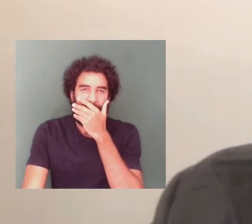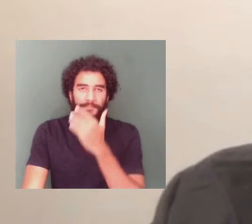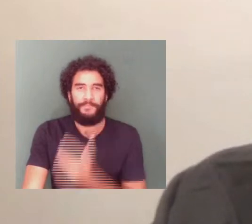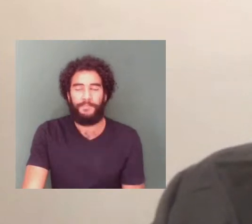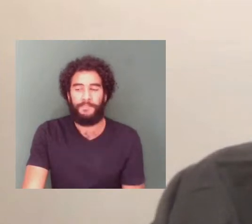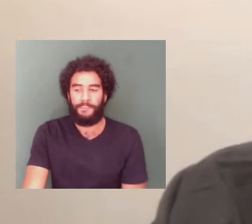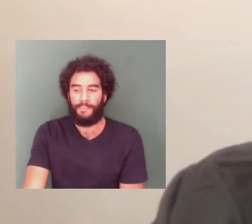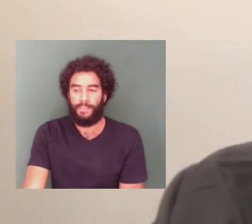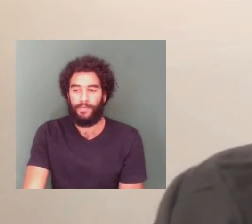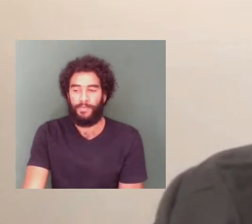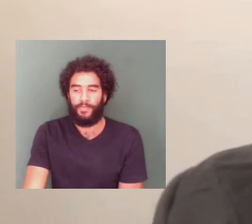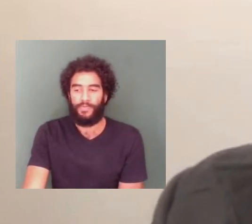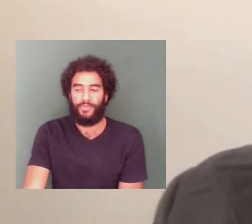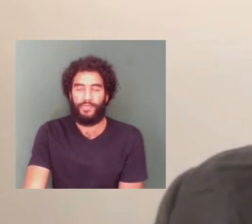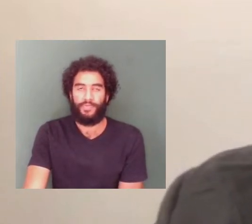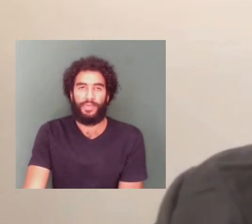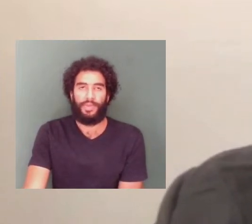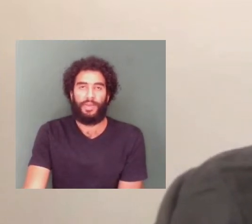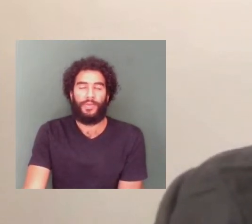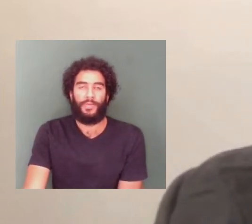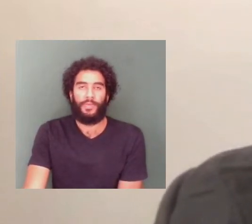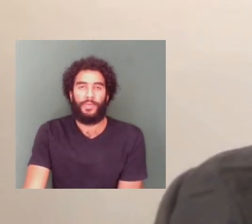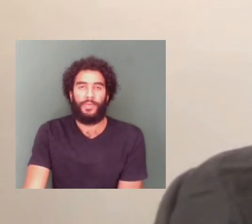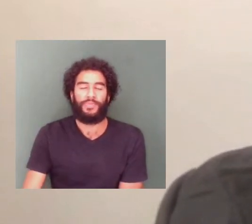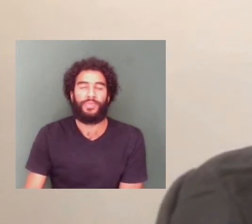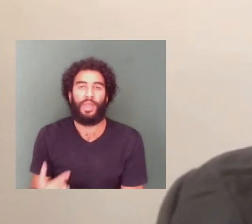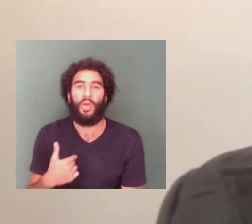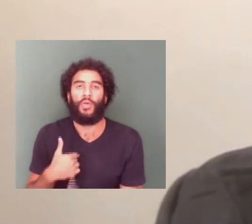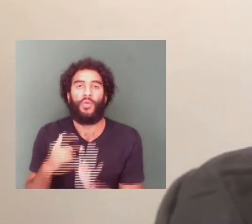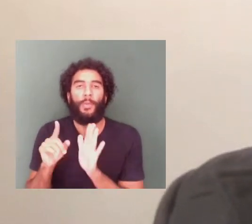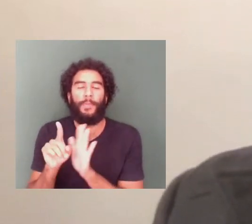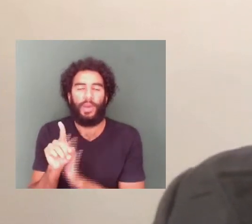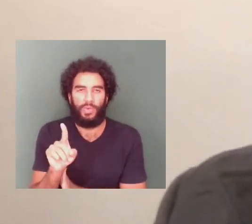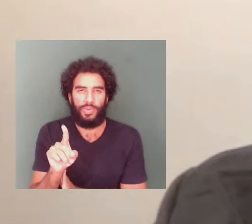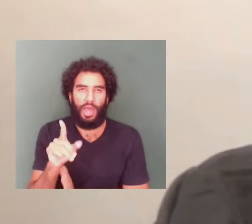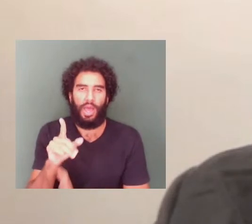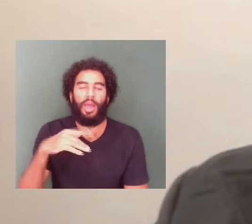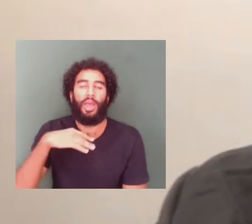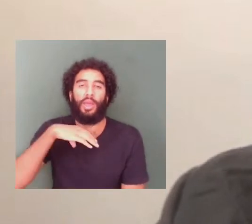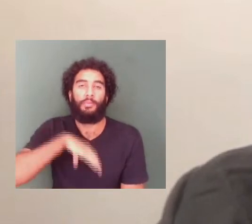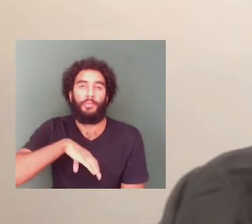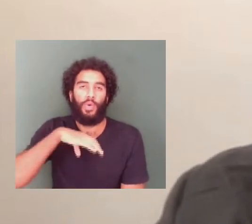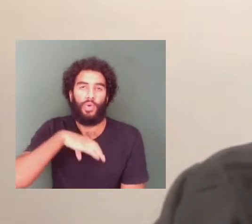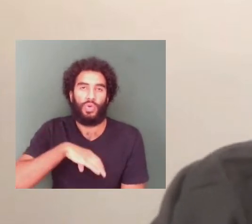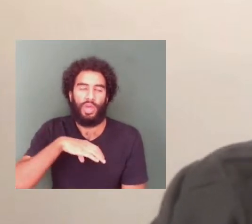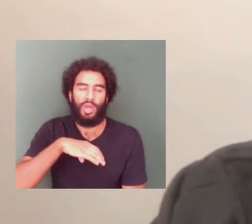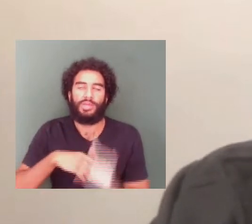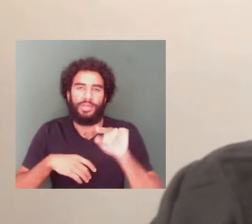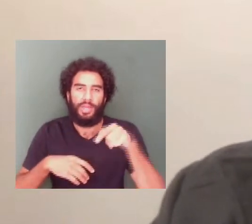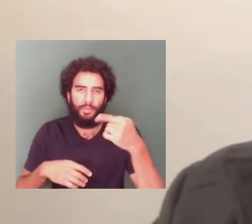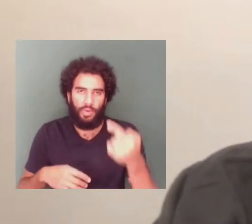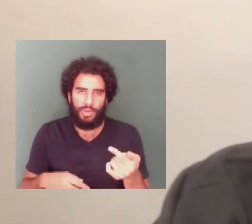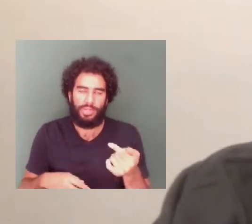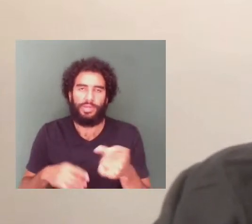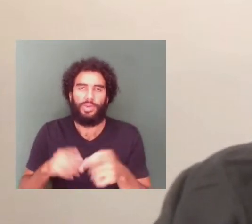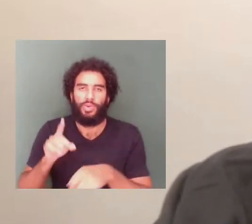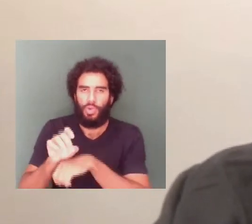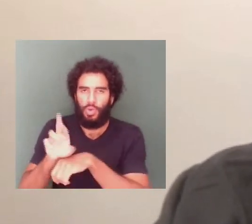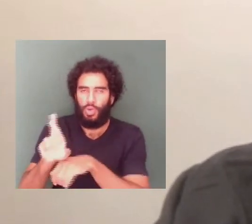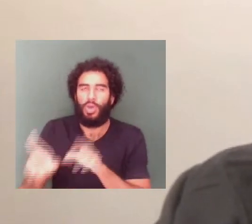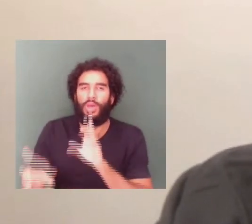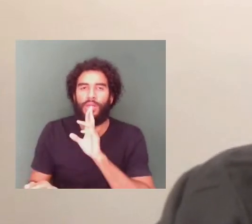share a question by Rena Bacha, and I will speak in Portuguese, and I think Dr. Lawrence will